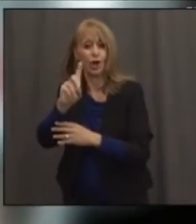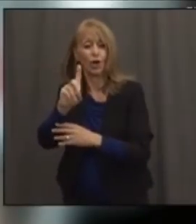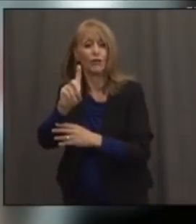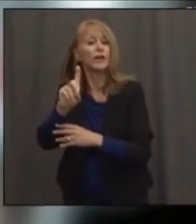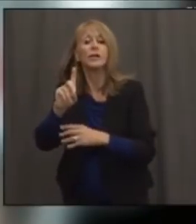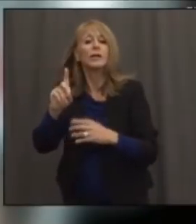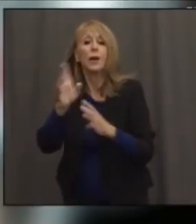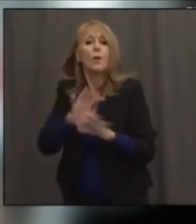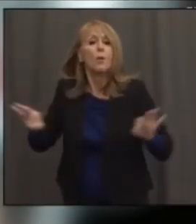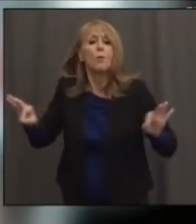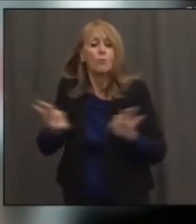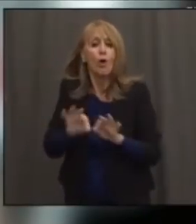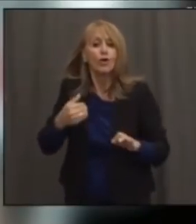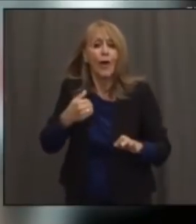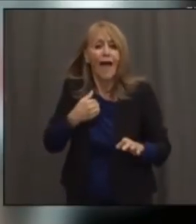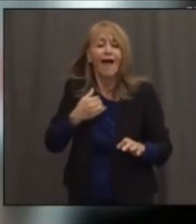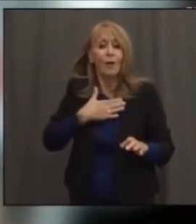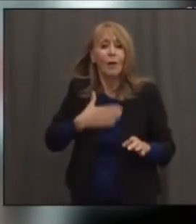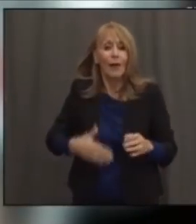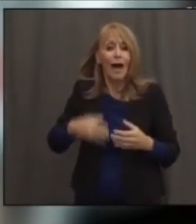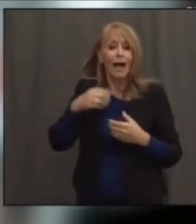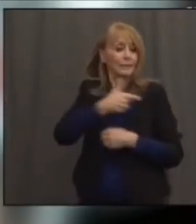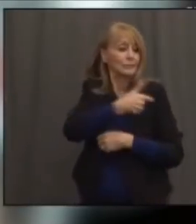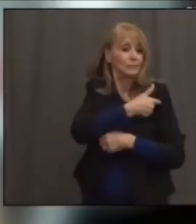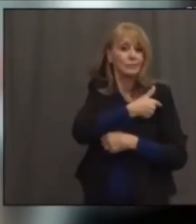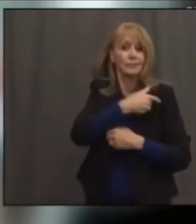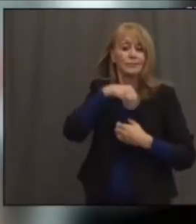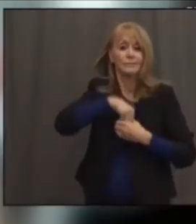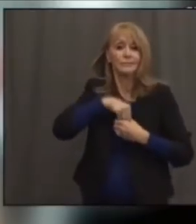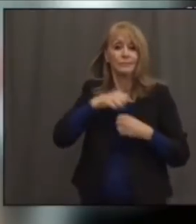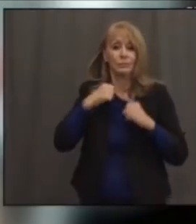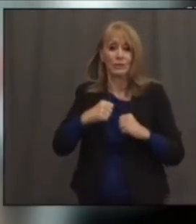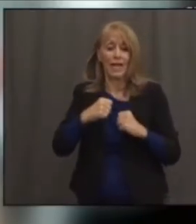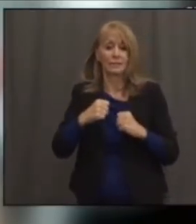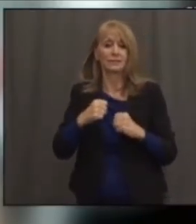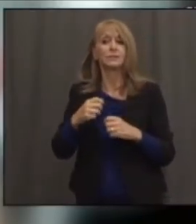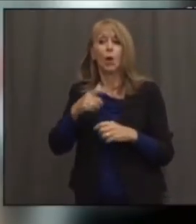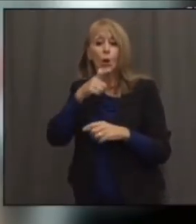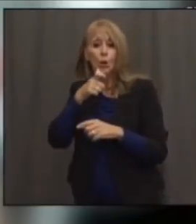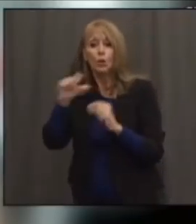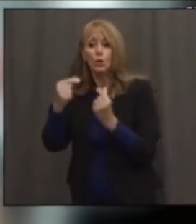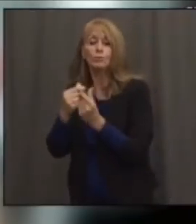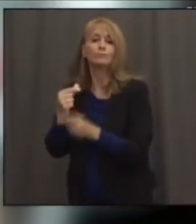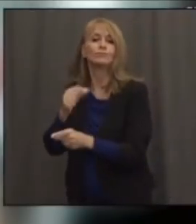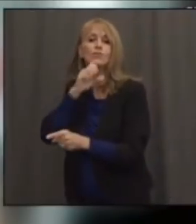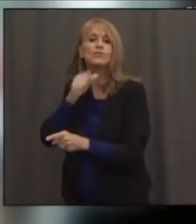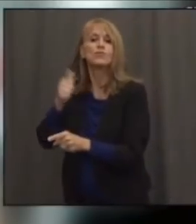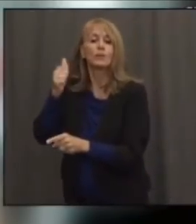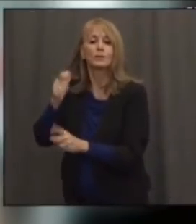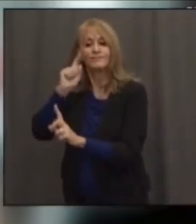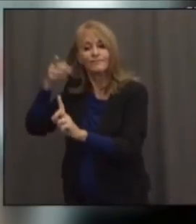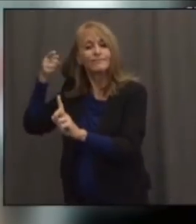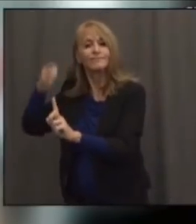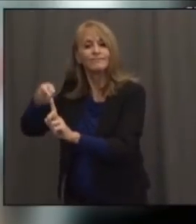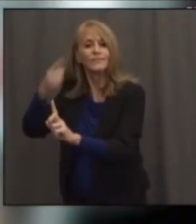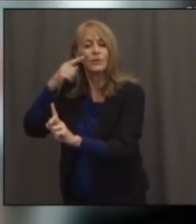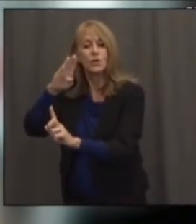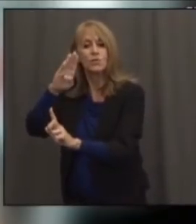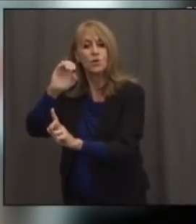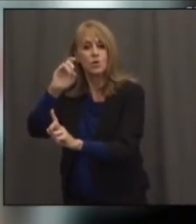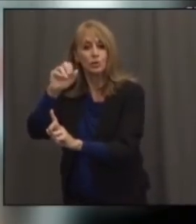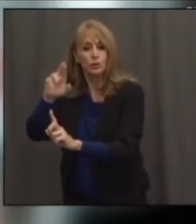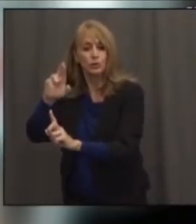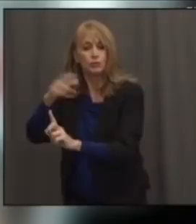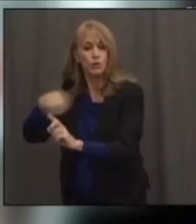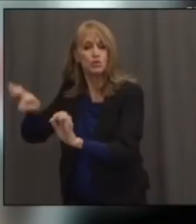safe level of antibodies, neutralizing antibodies as possible. So I think that that's the population that you could potentially be targeting boosters for. And